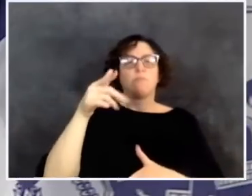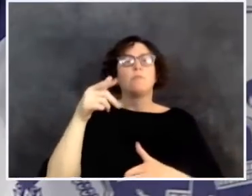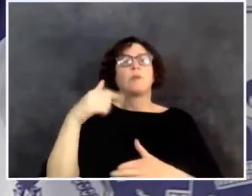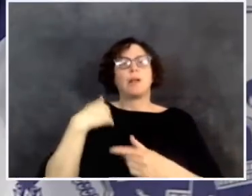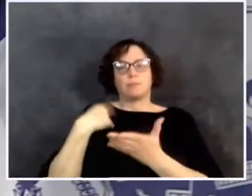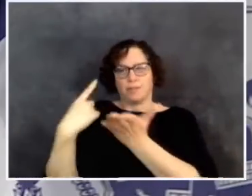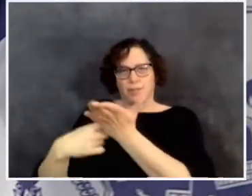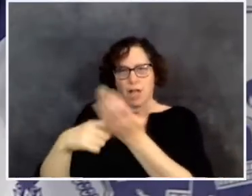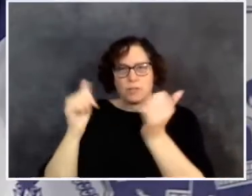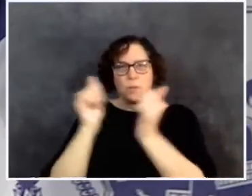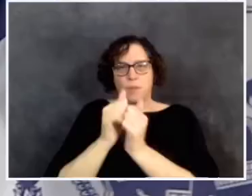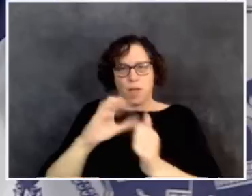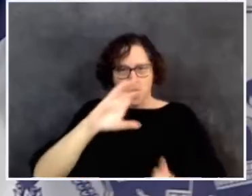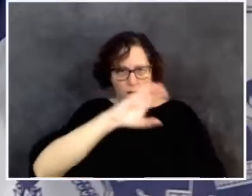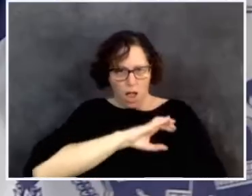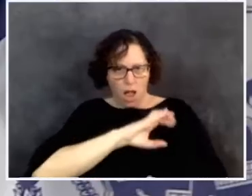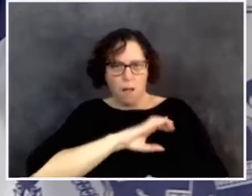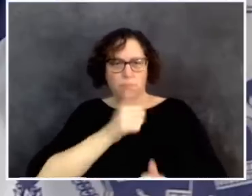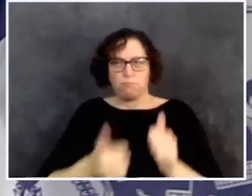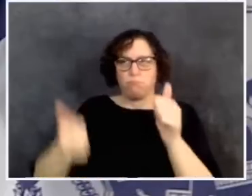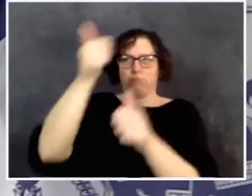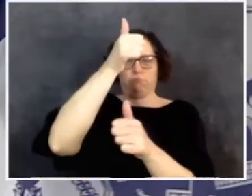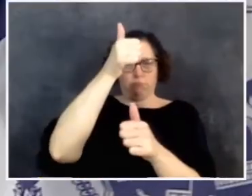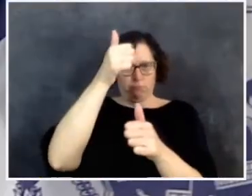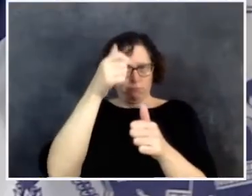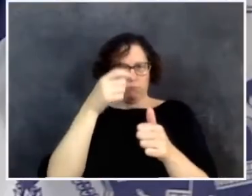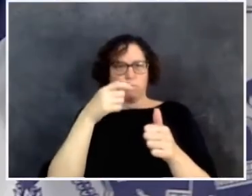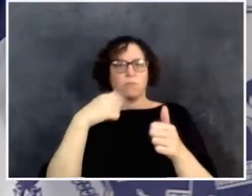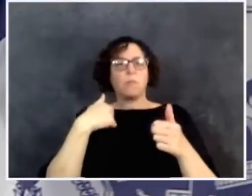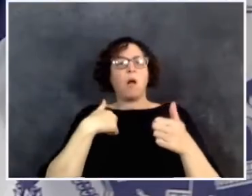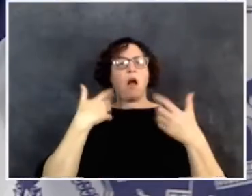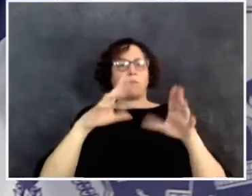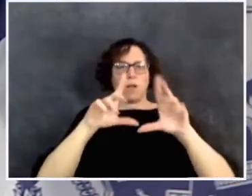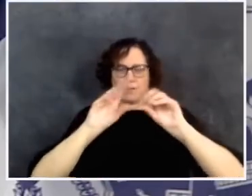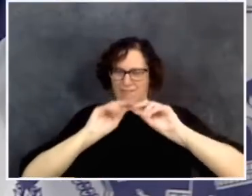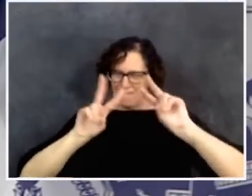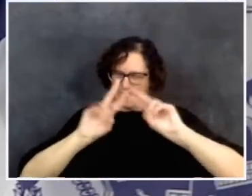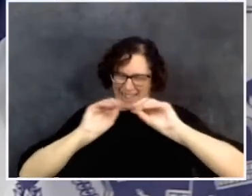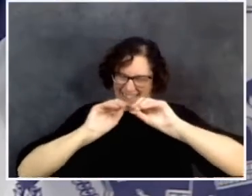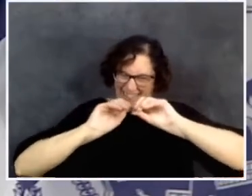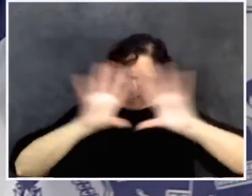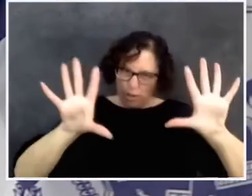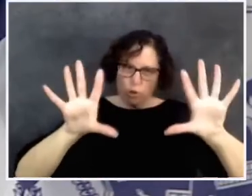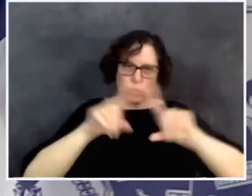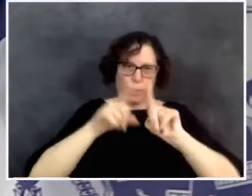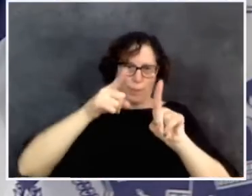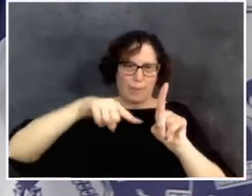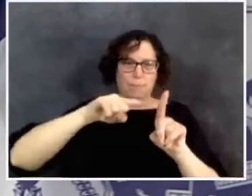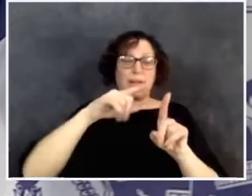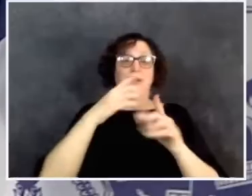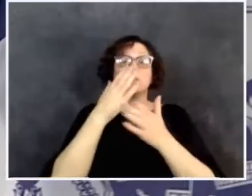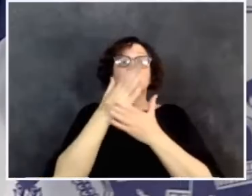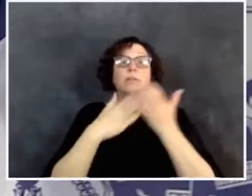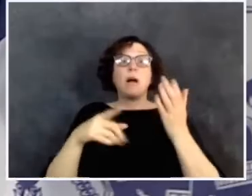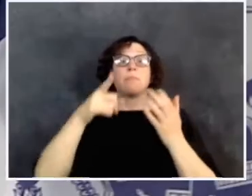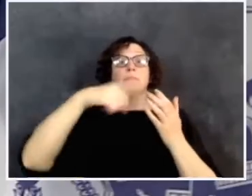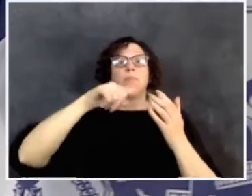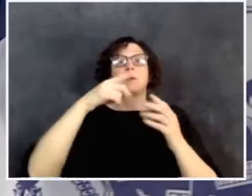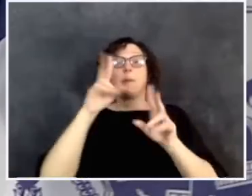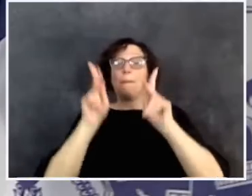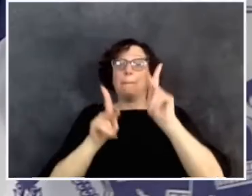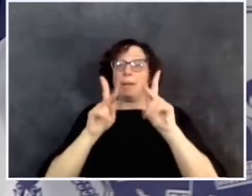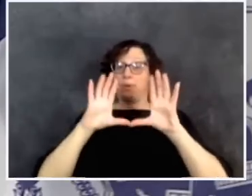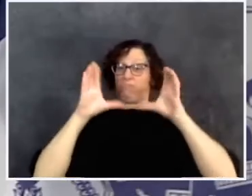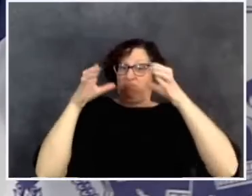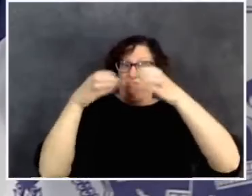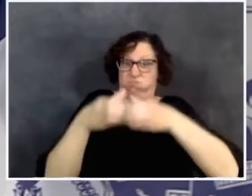abundantly clear. There is a crackdown anywhere that people are ignoring the rules that have